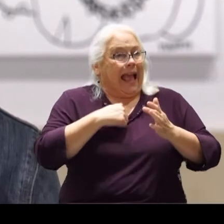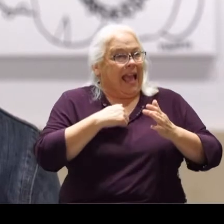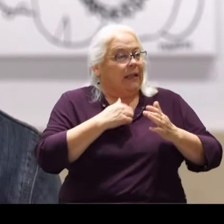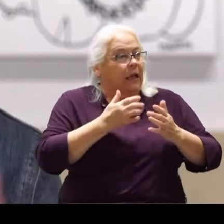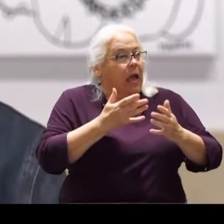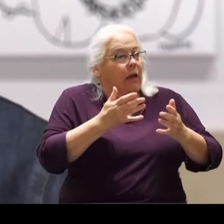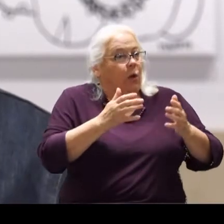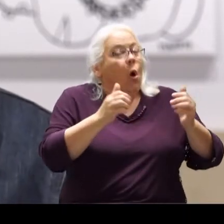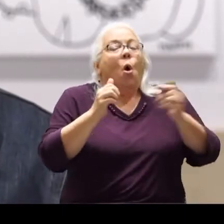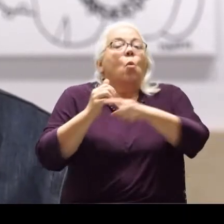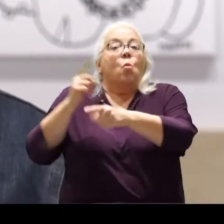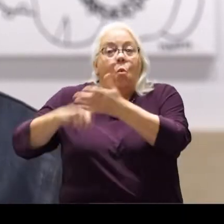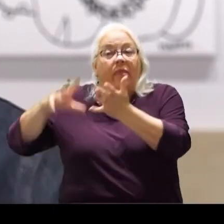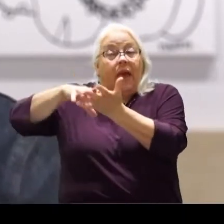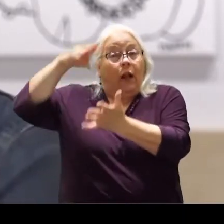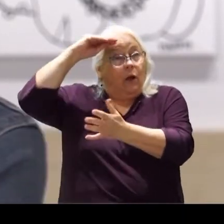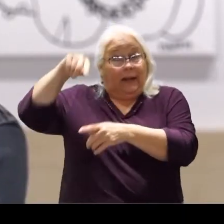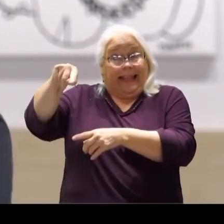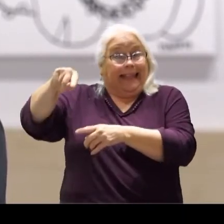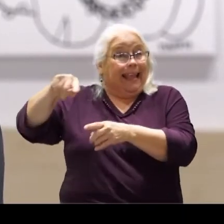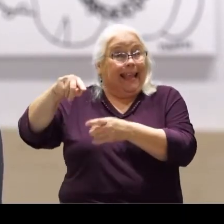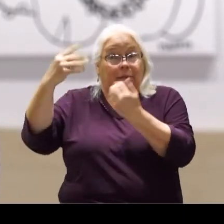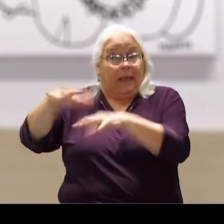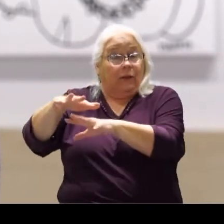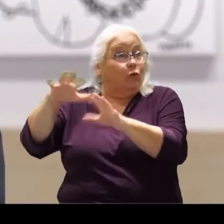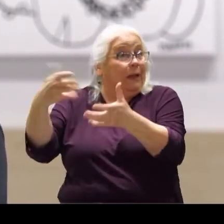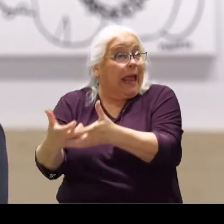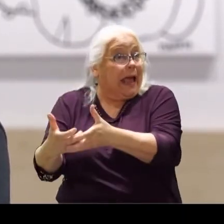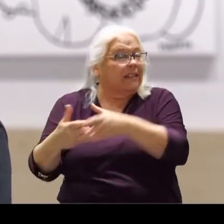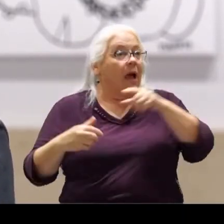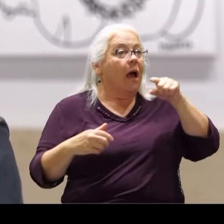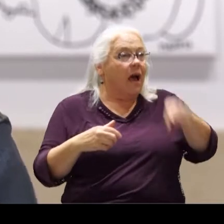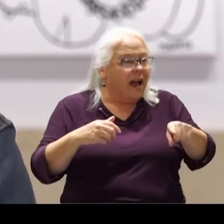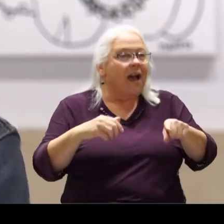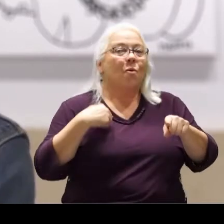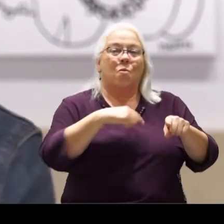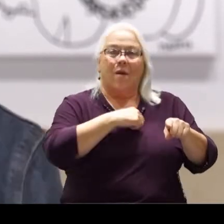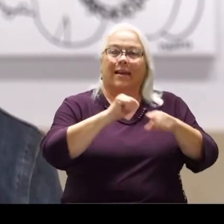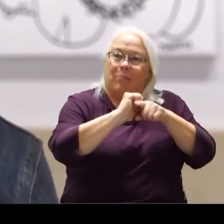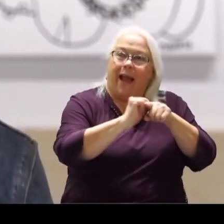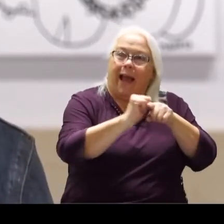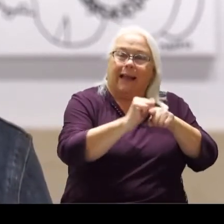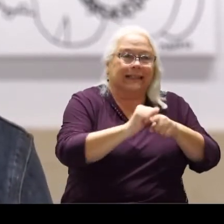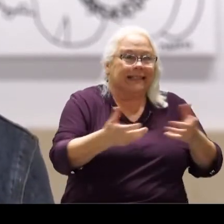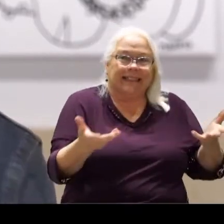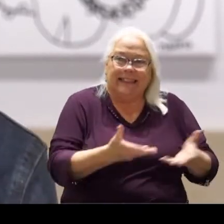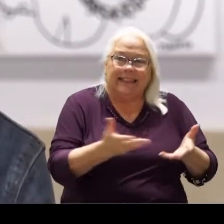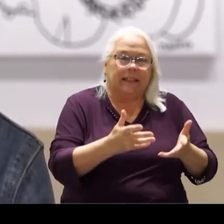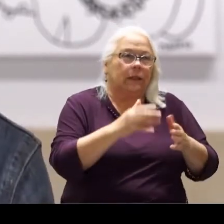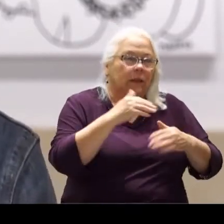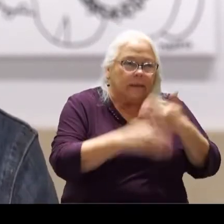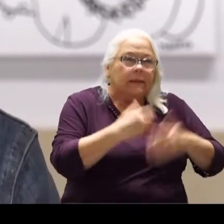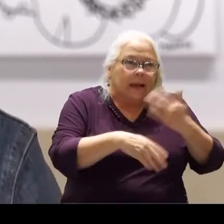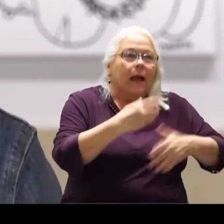I could incorporate them. I could practice with the students outside of the classroom based on what was being taught in the regular